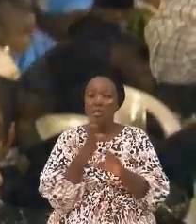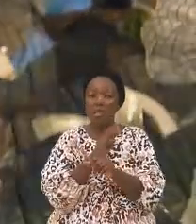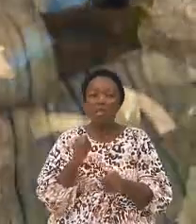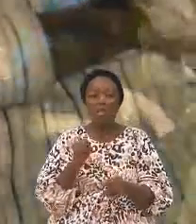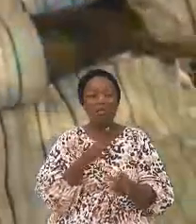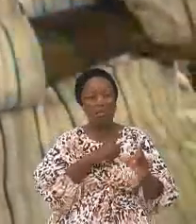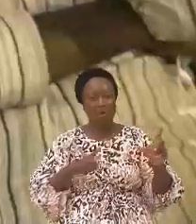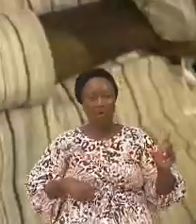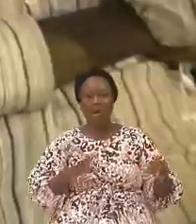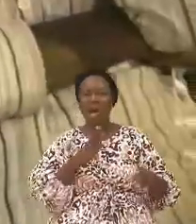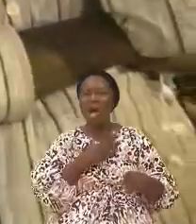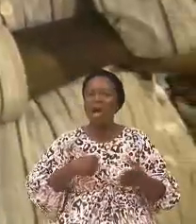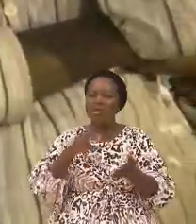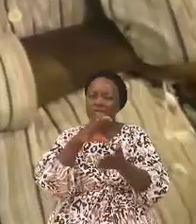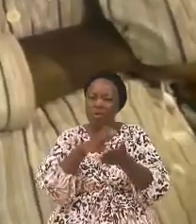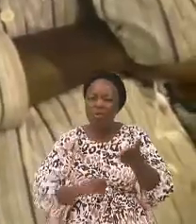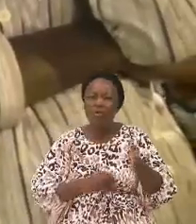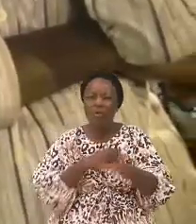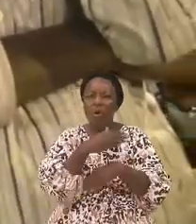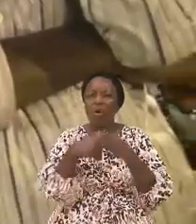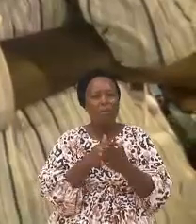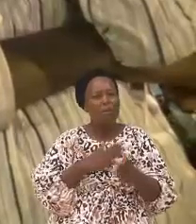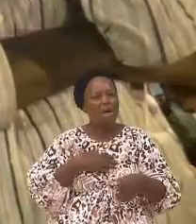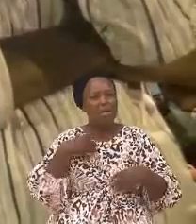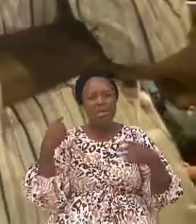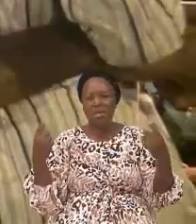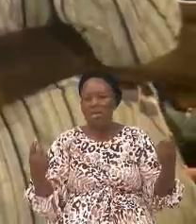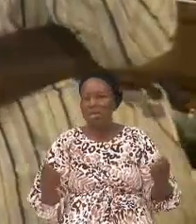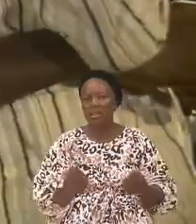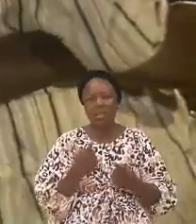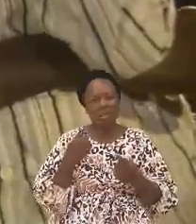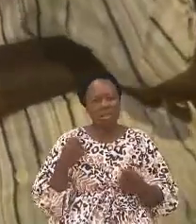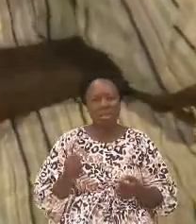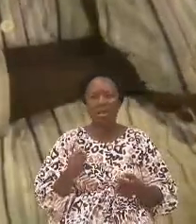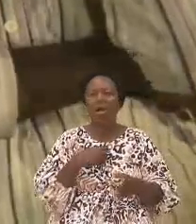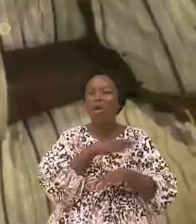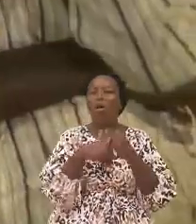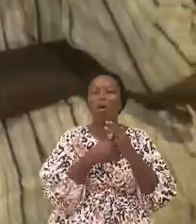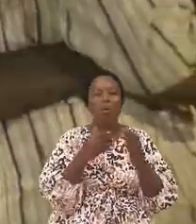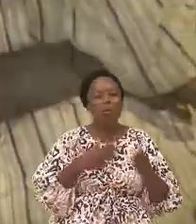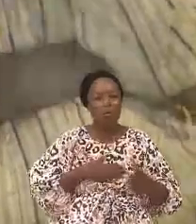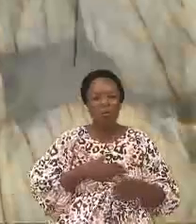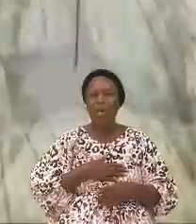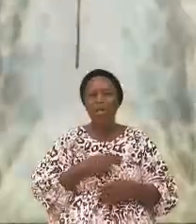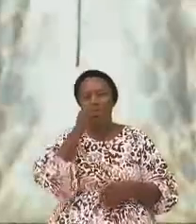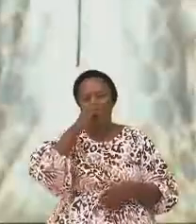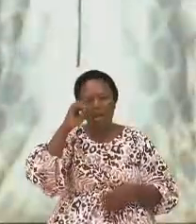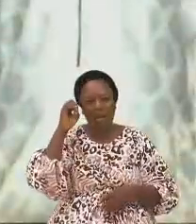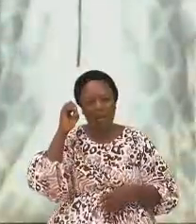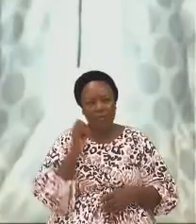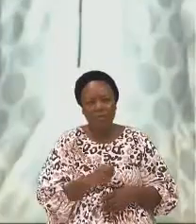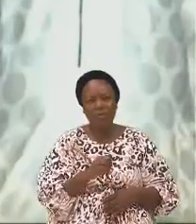things. Take them, Lord, and remove all my